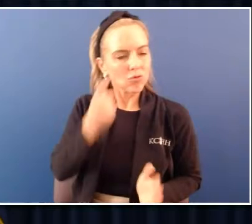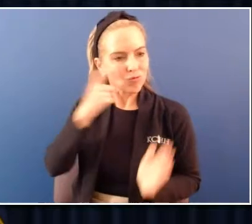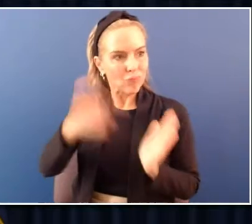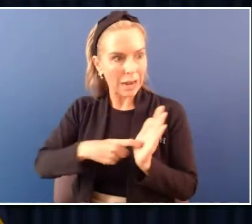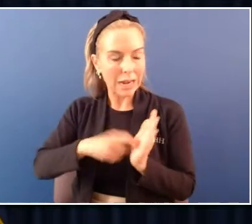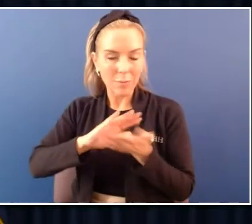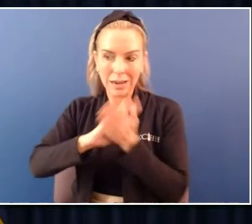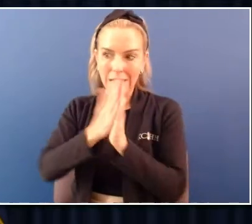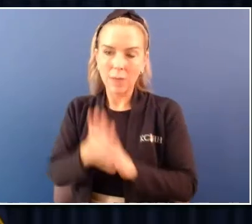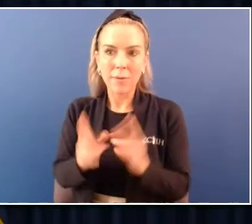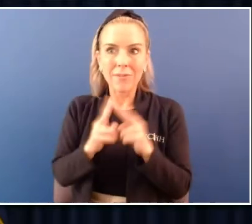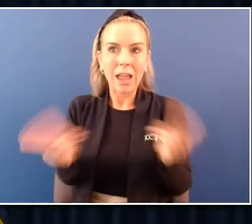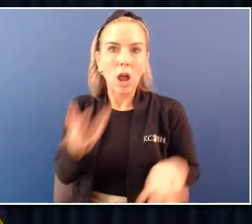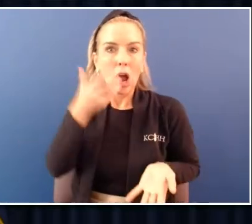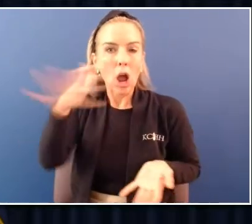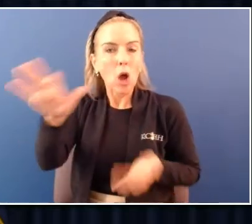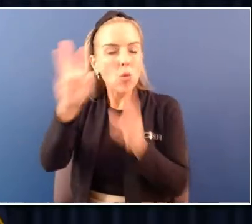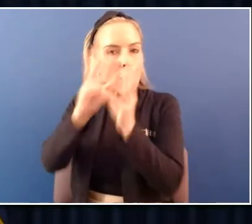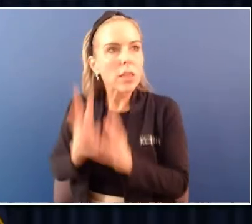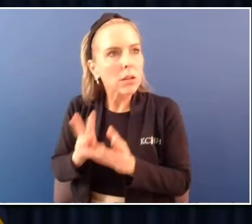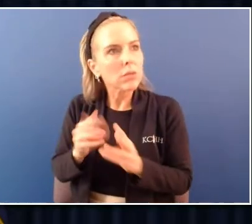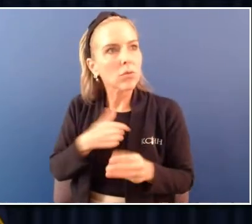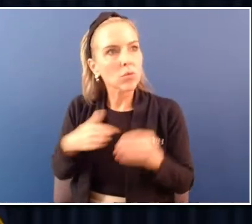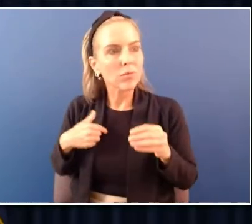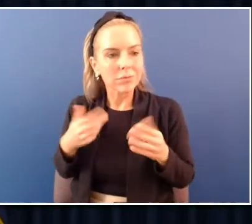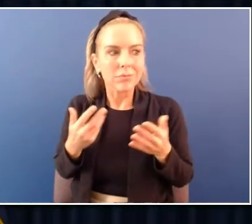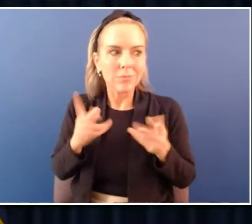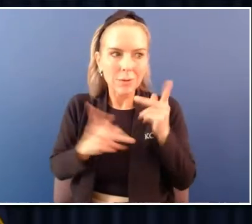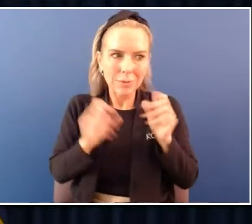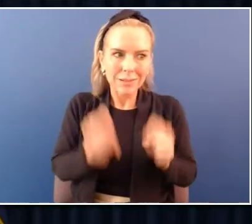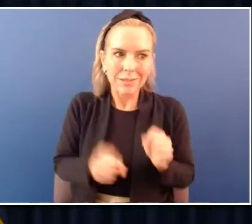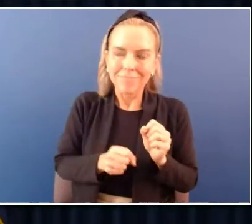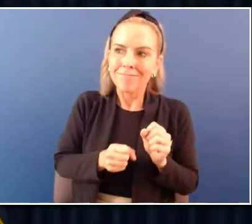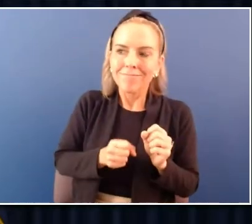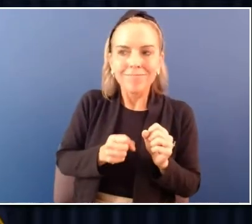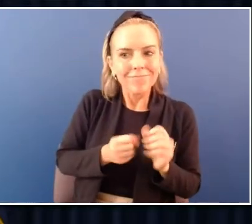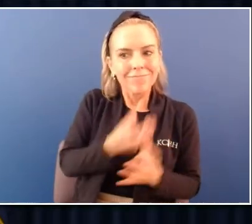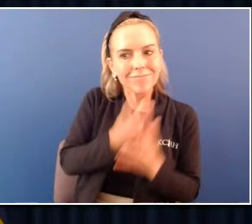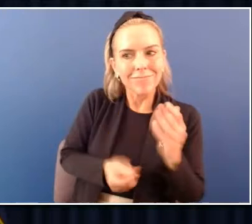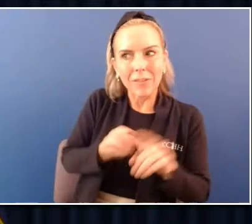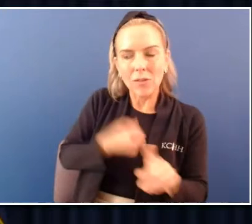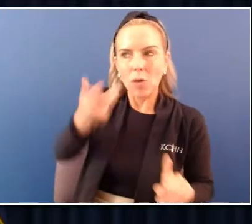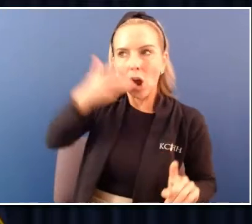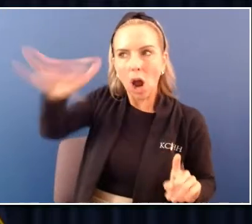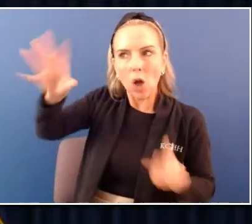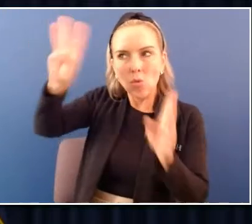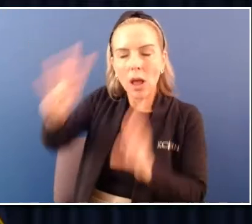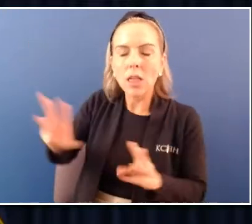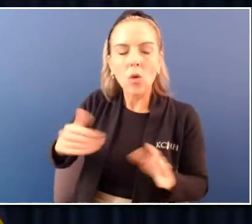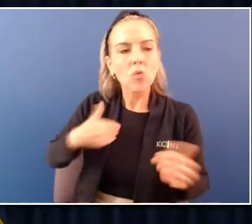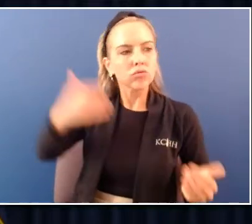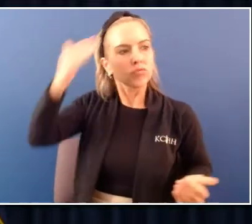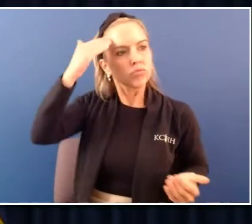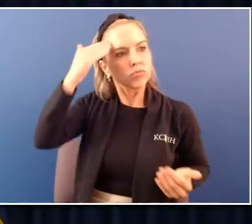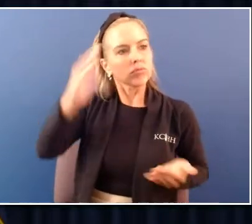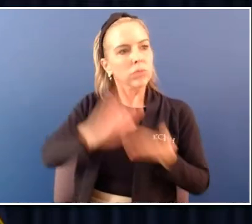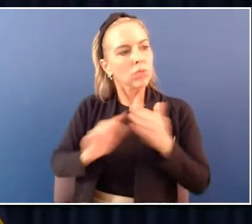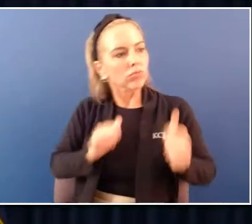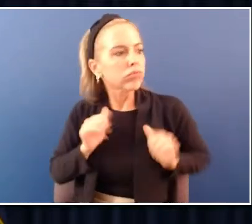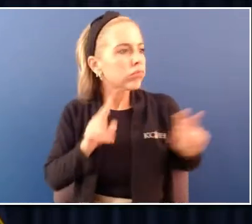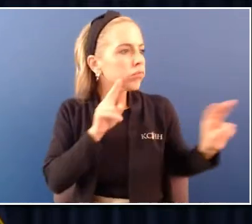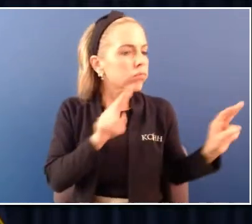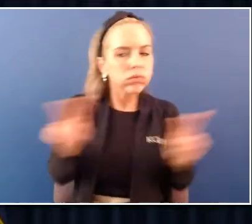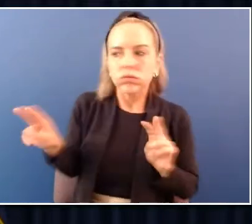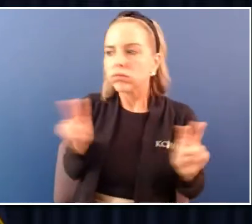really hot, we can lose people. But if we are vigilant and if we look out for one another, then we can get everybody